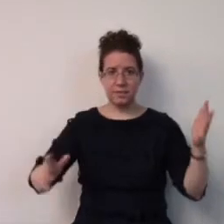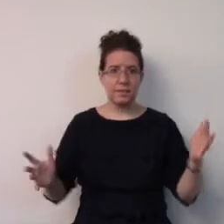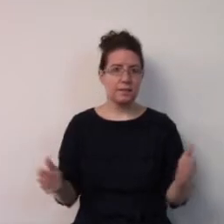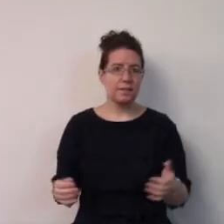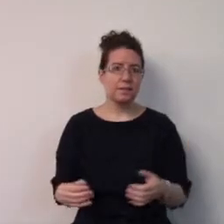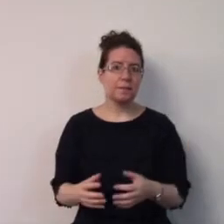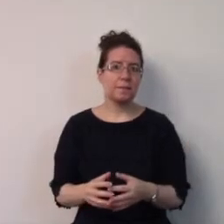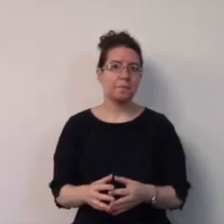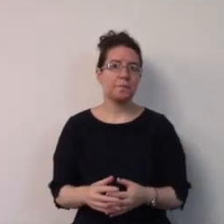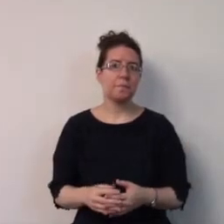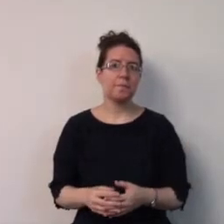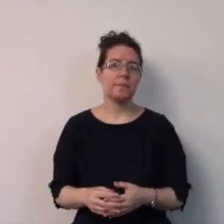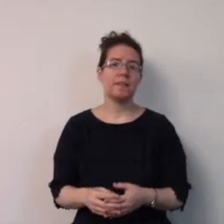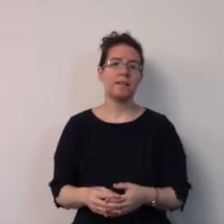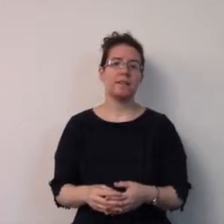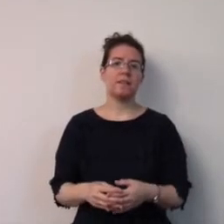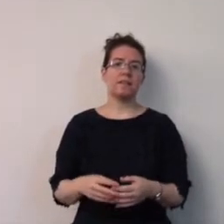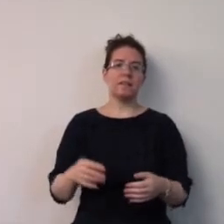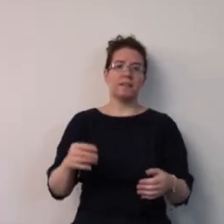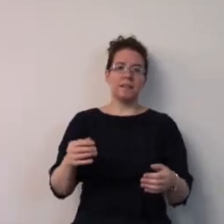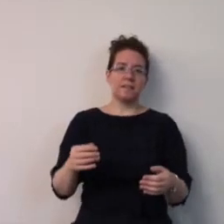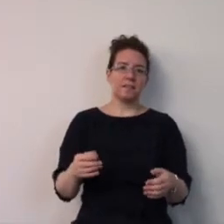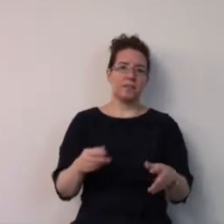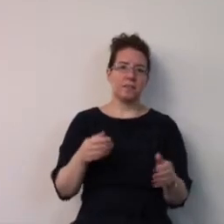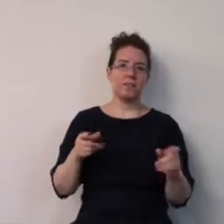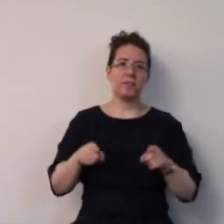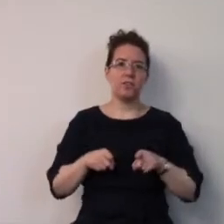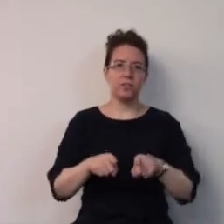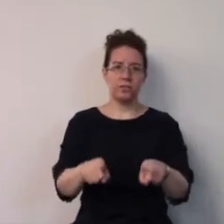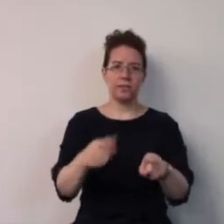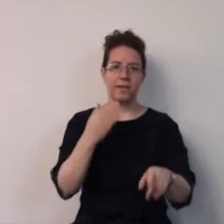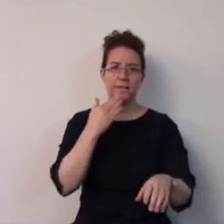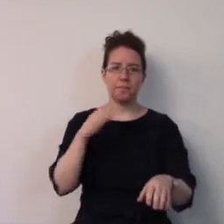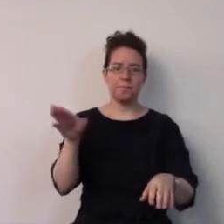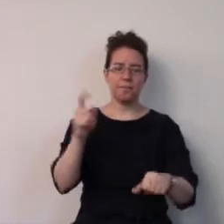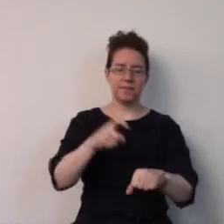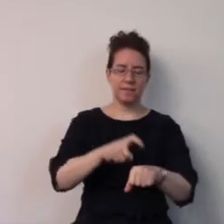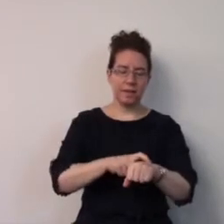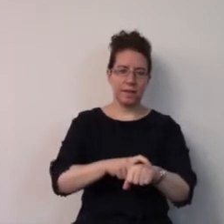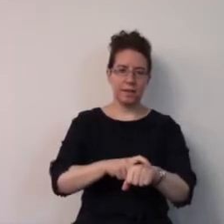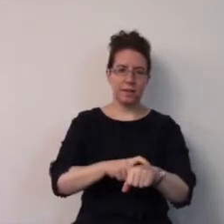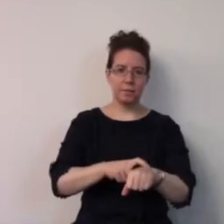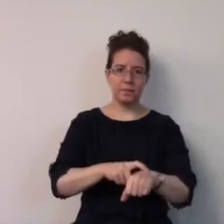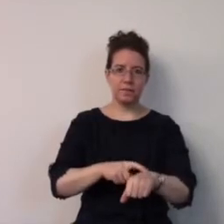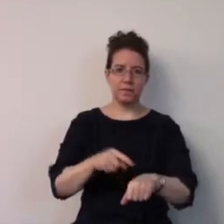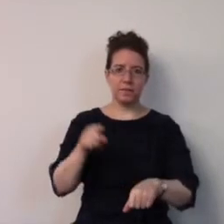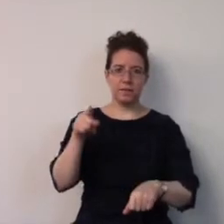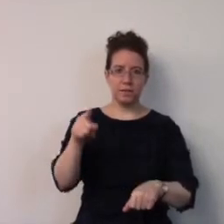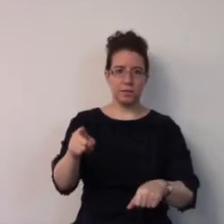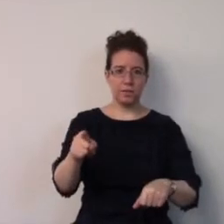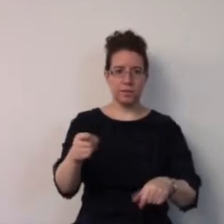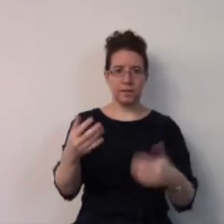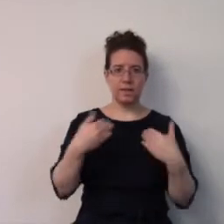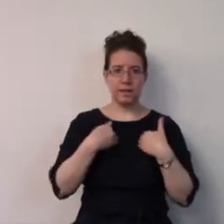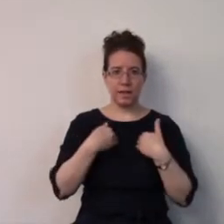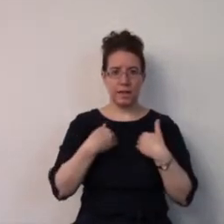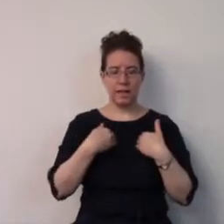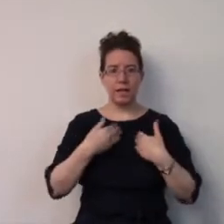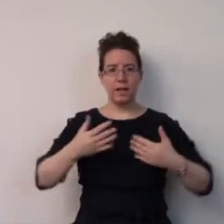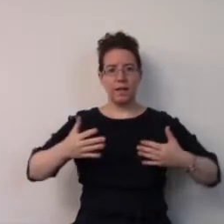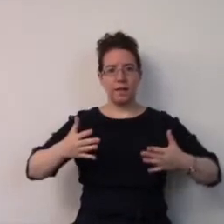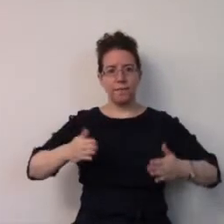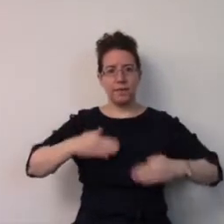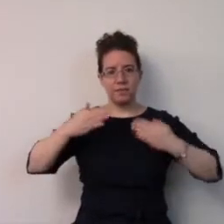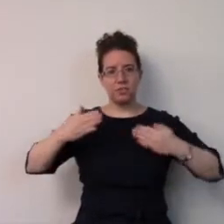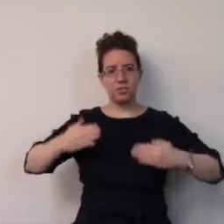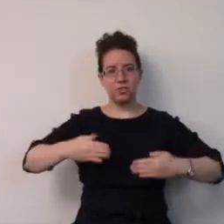You can draw from some joy in the house of the Lord and in the presence of the Lord. Amen. Hallelujah. Amen.